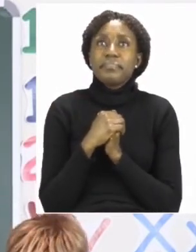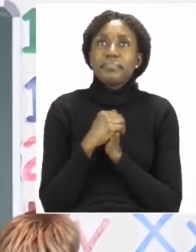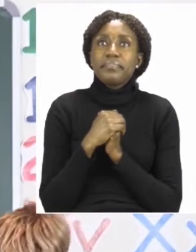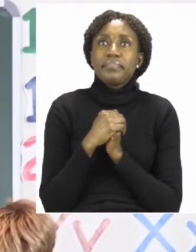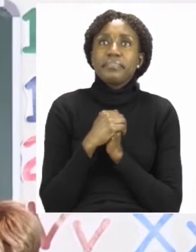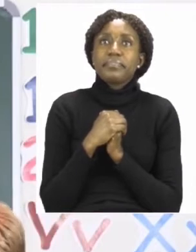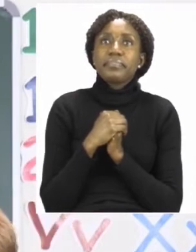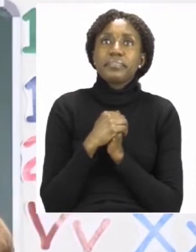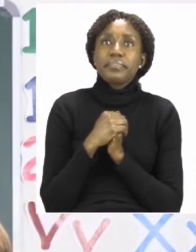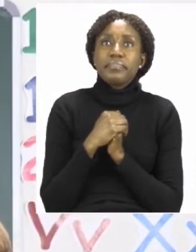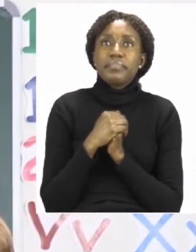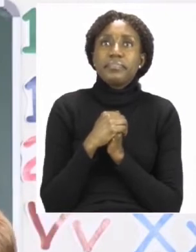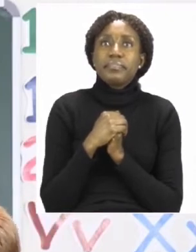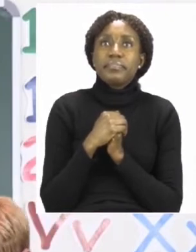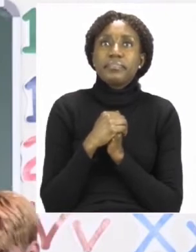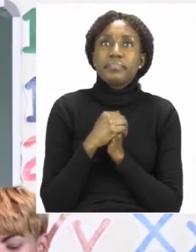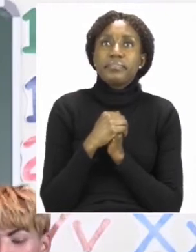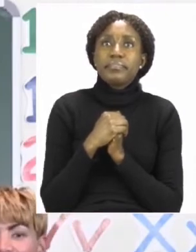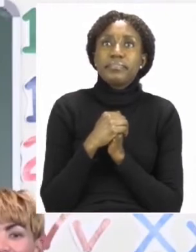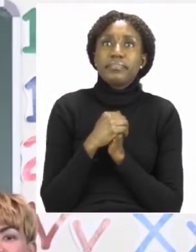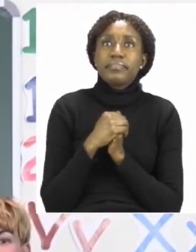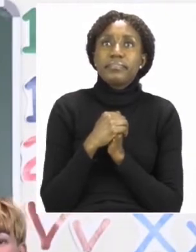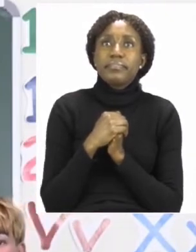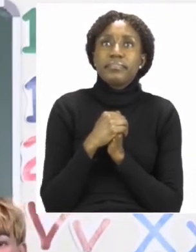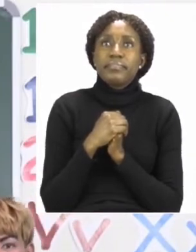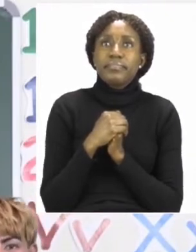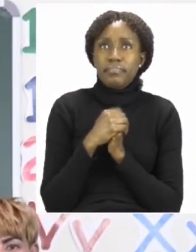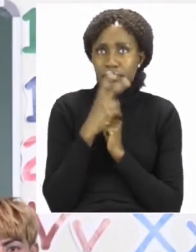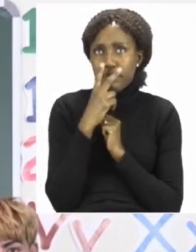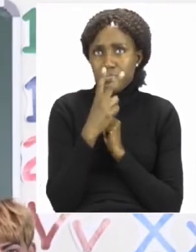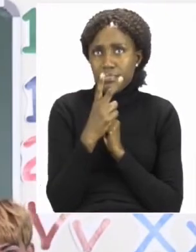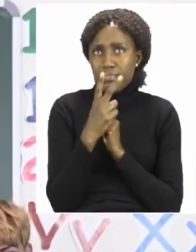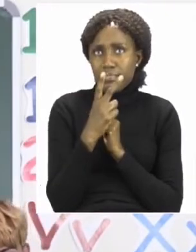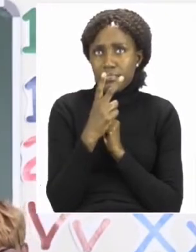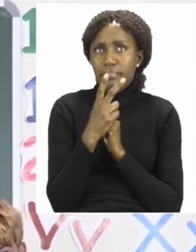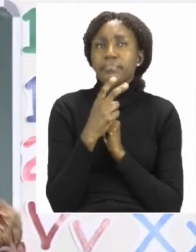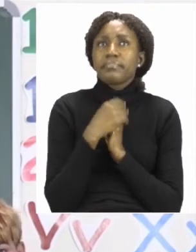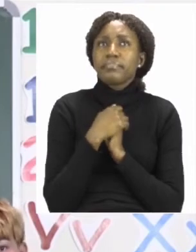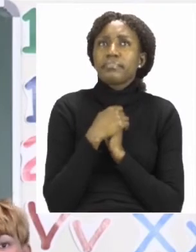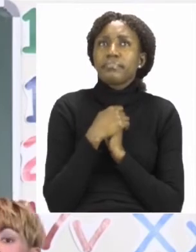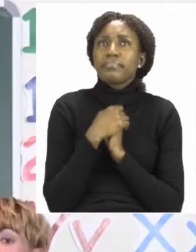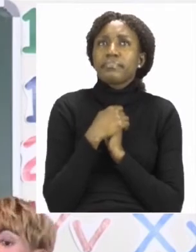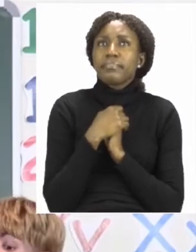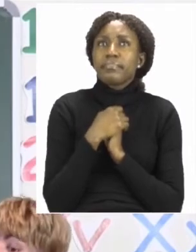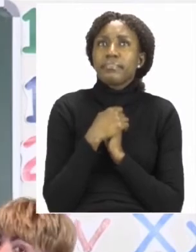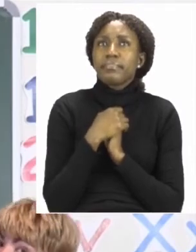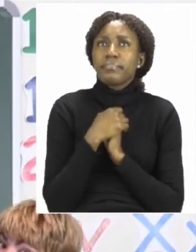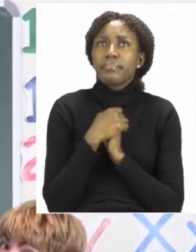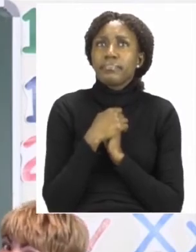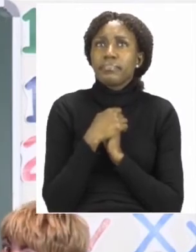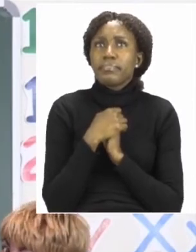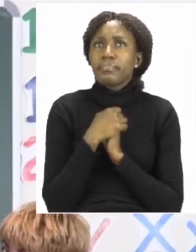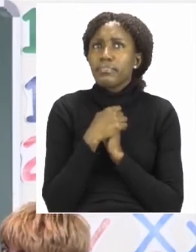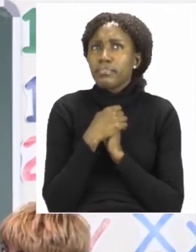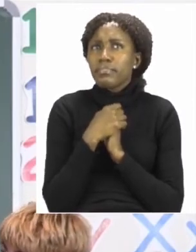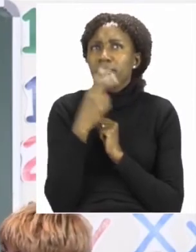let's have a look at all our pieces let's try this one do we have some